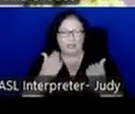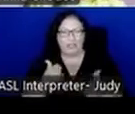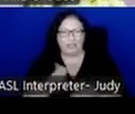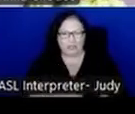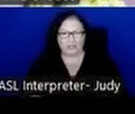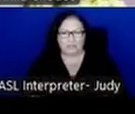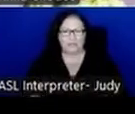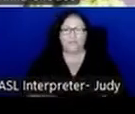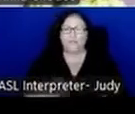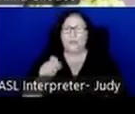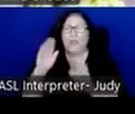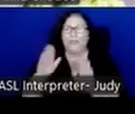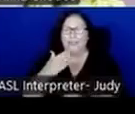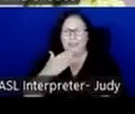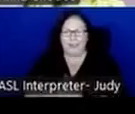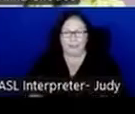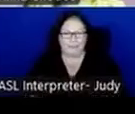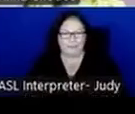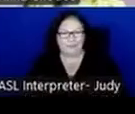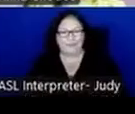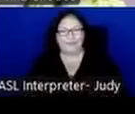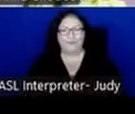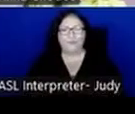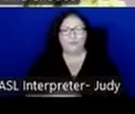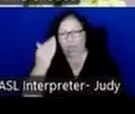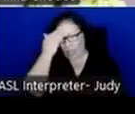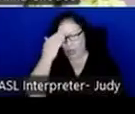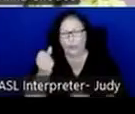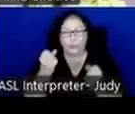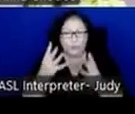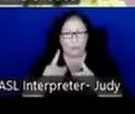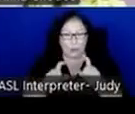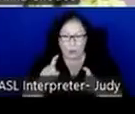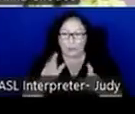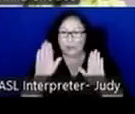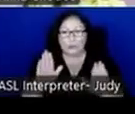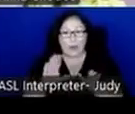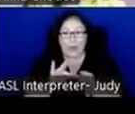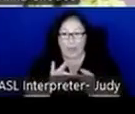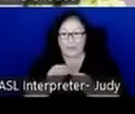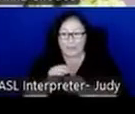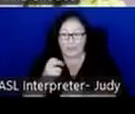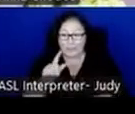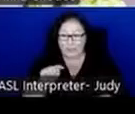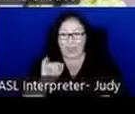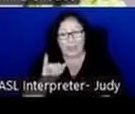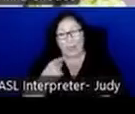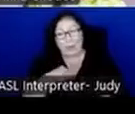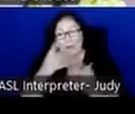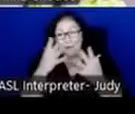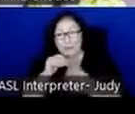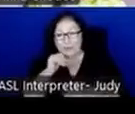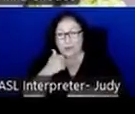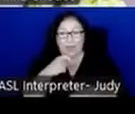are so many questions and great comments in the chat here that we unfortunately won't have time to get to, but I do want to walk us